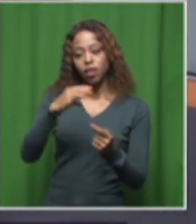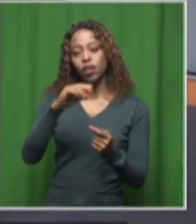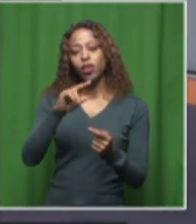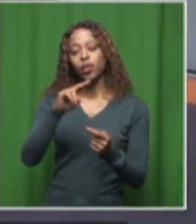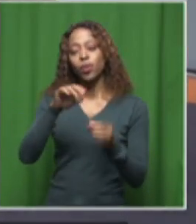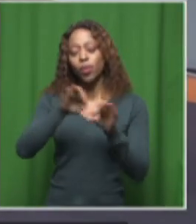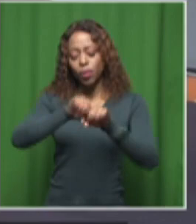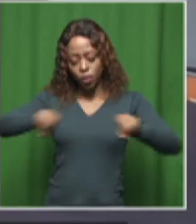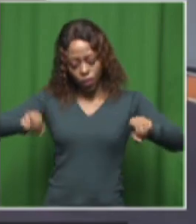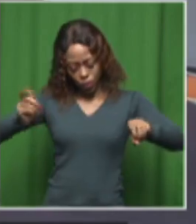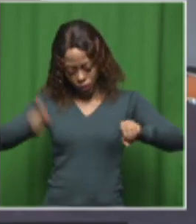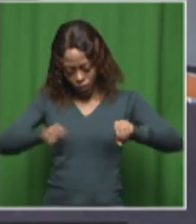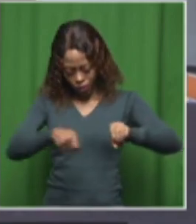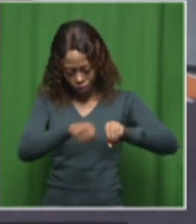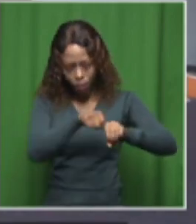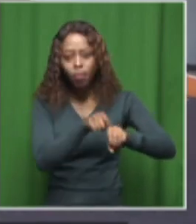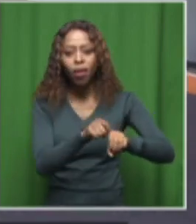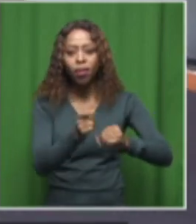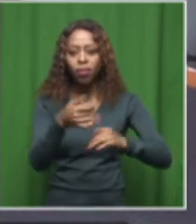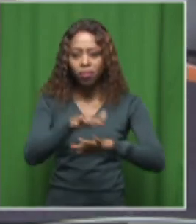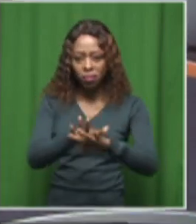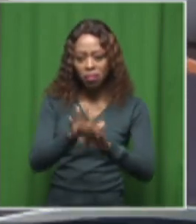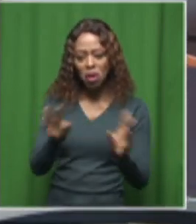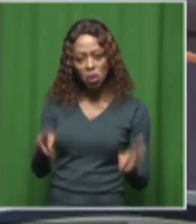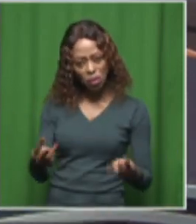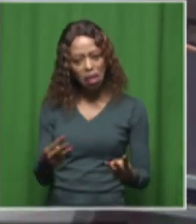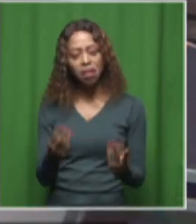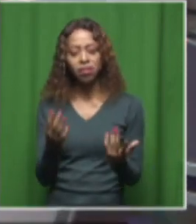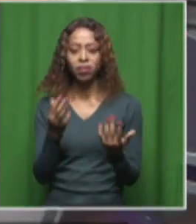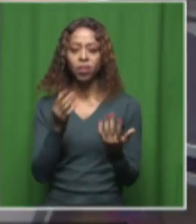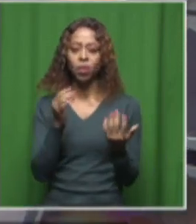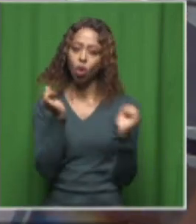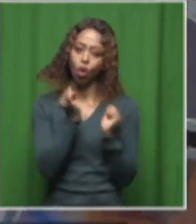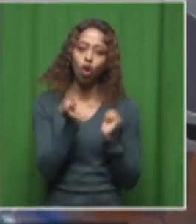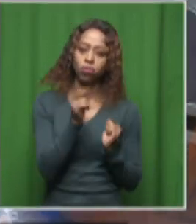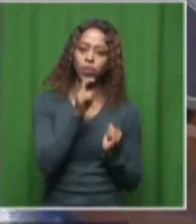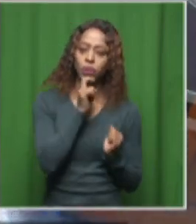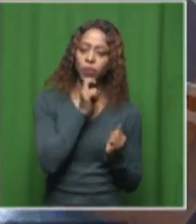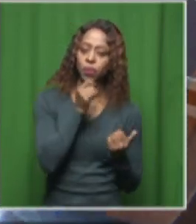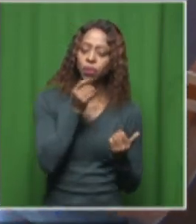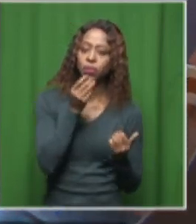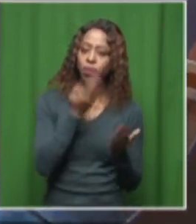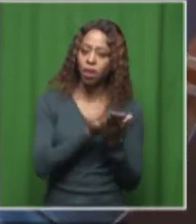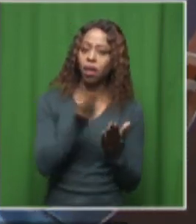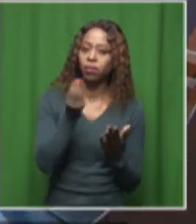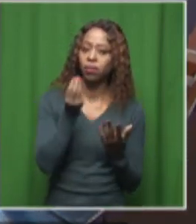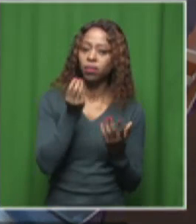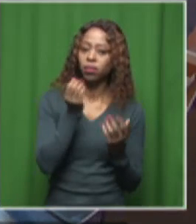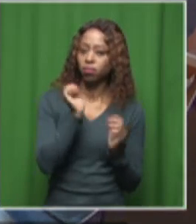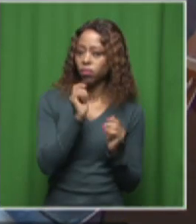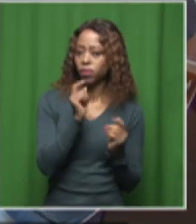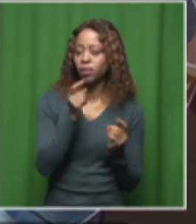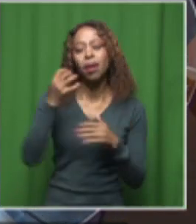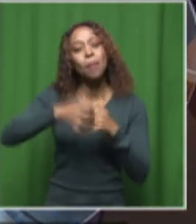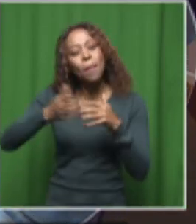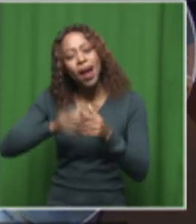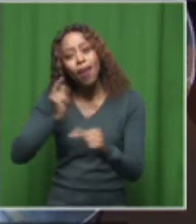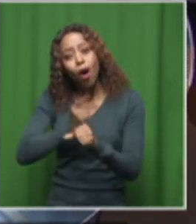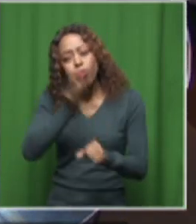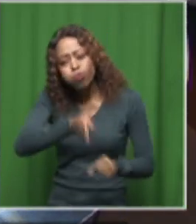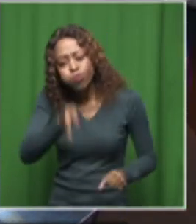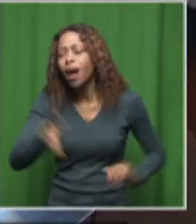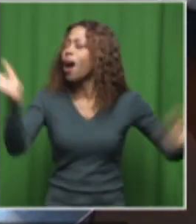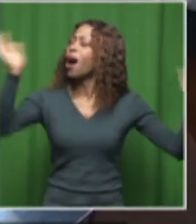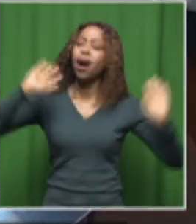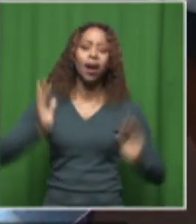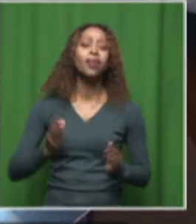tuna pasta salad. So it can be you can have it cold. So it's ideal. Right. Yeah. So you don't always have to have bread. No, you don't always have to